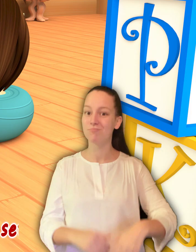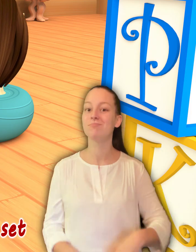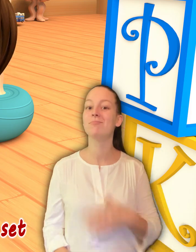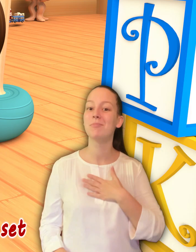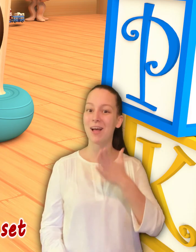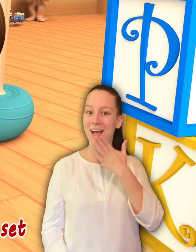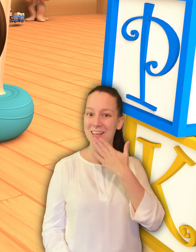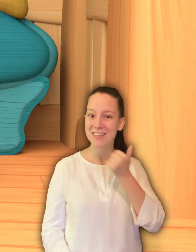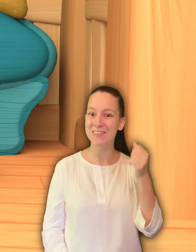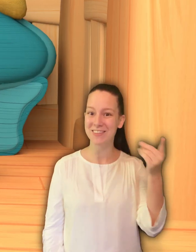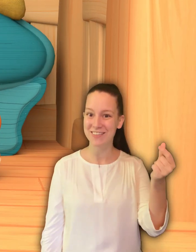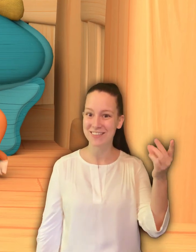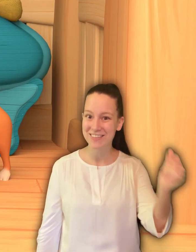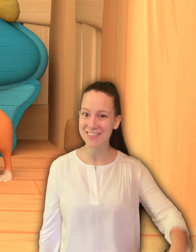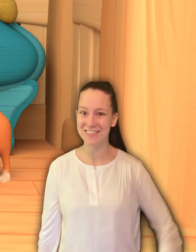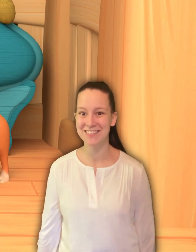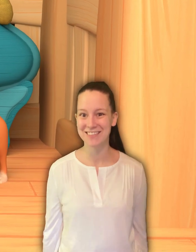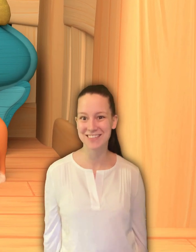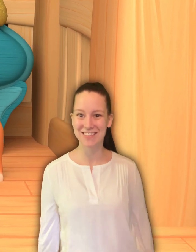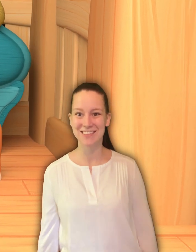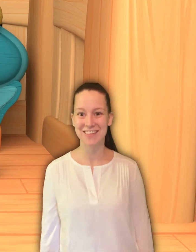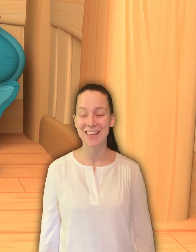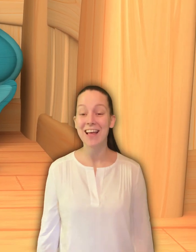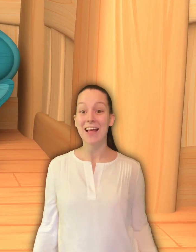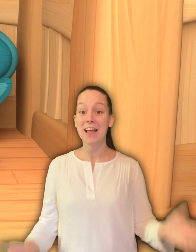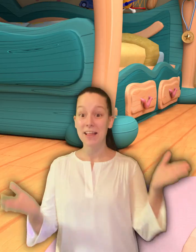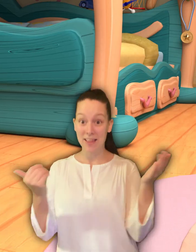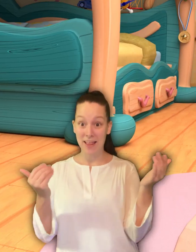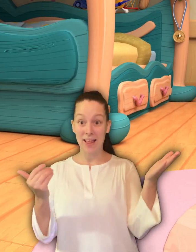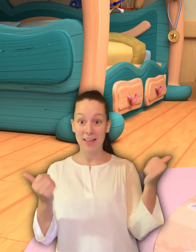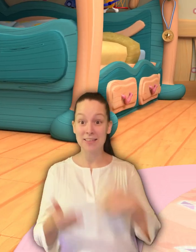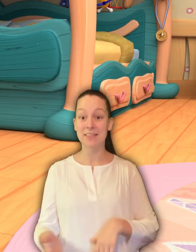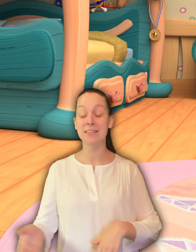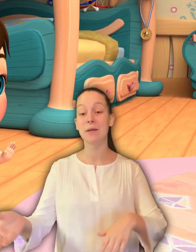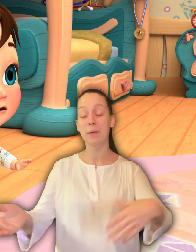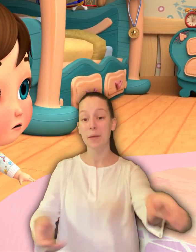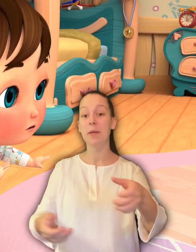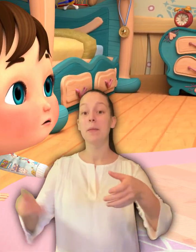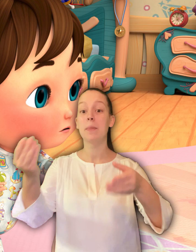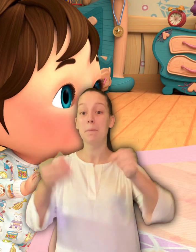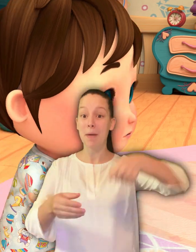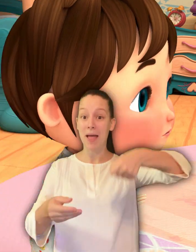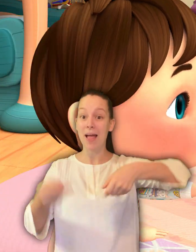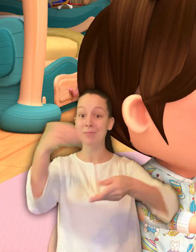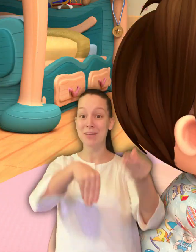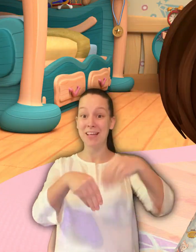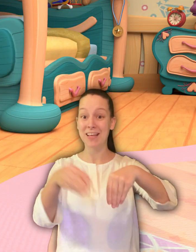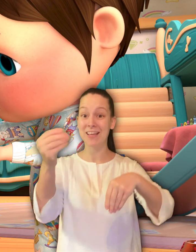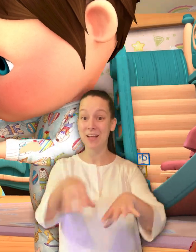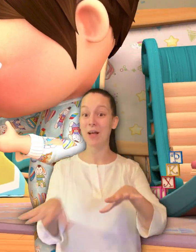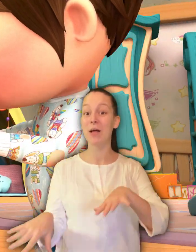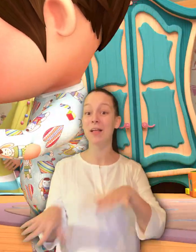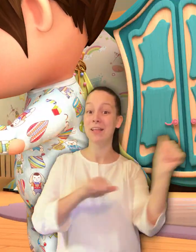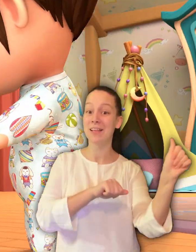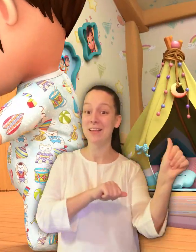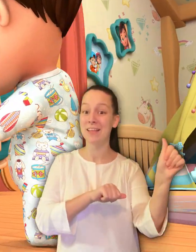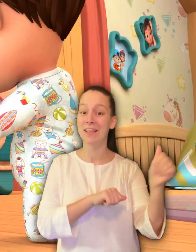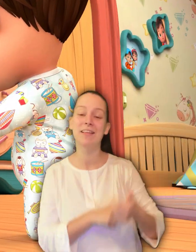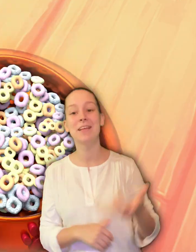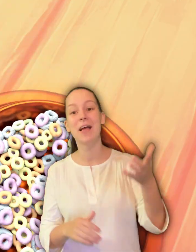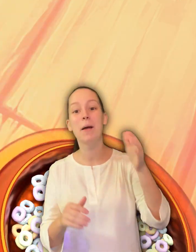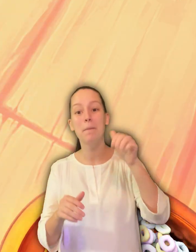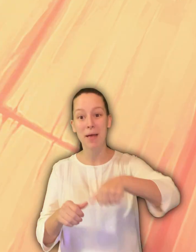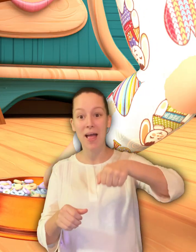appointment and it was said my sweet puppy let's pack our bag and go bag and go